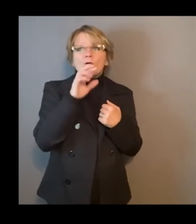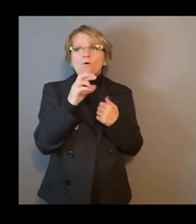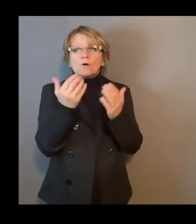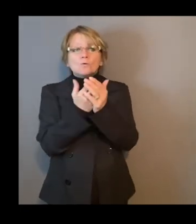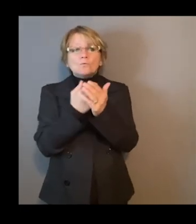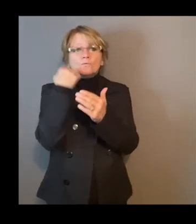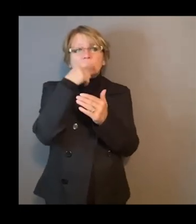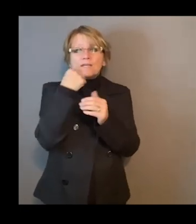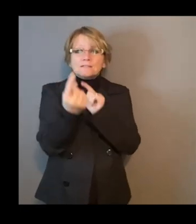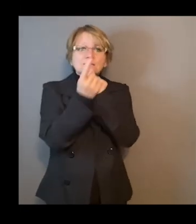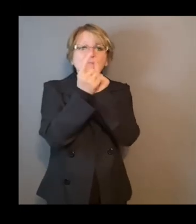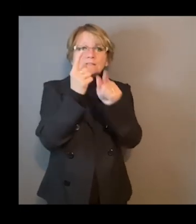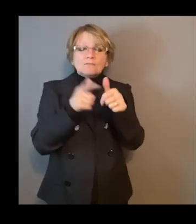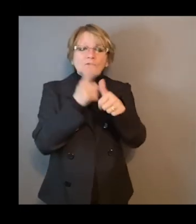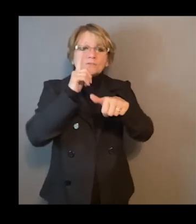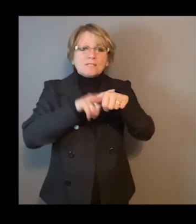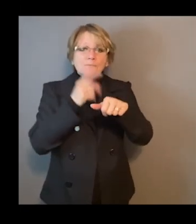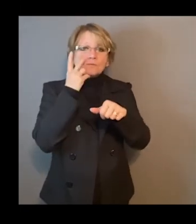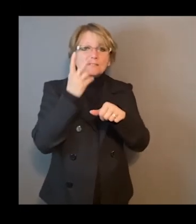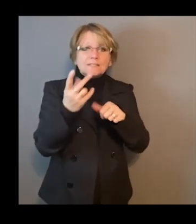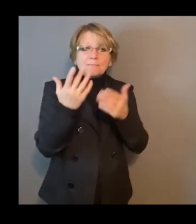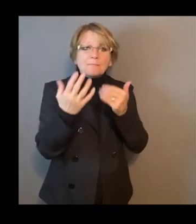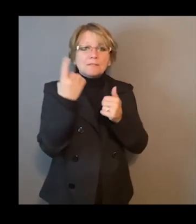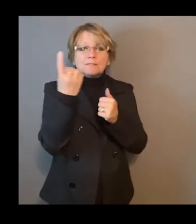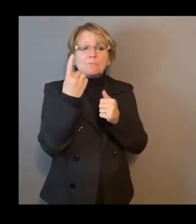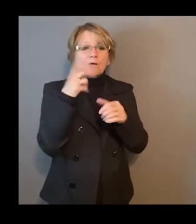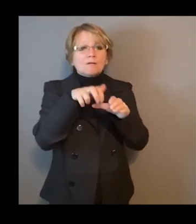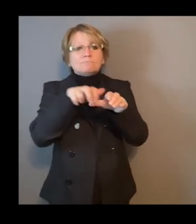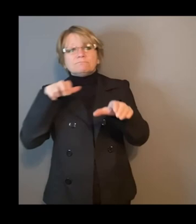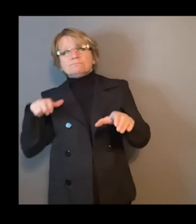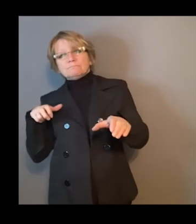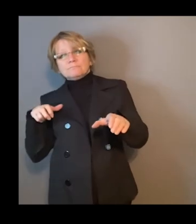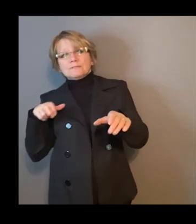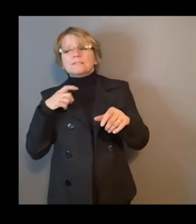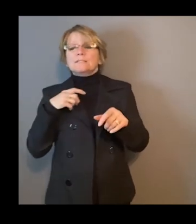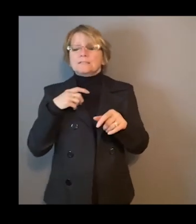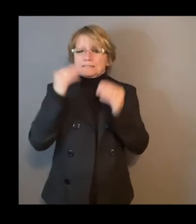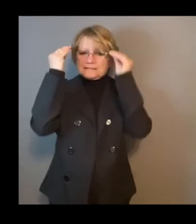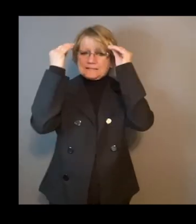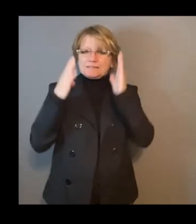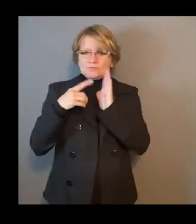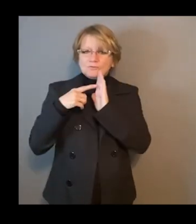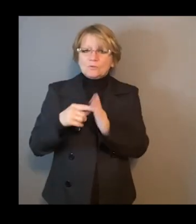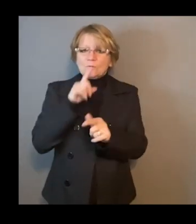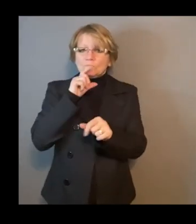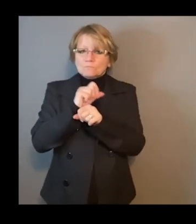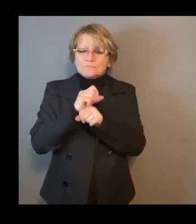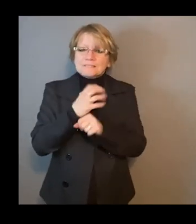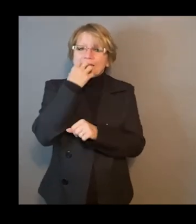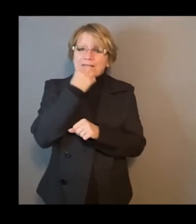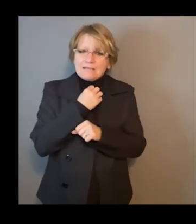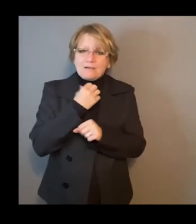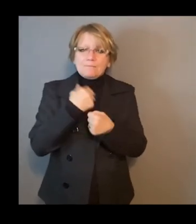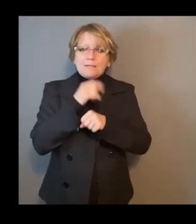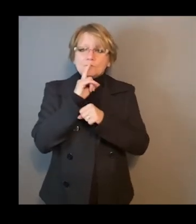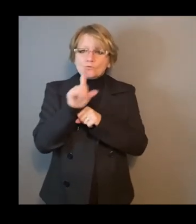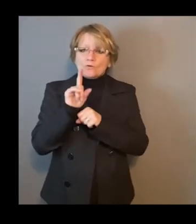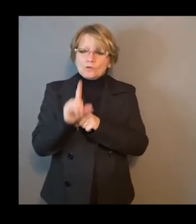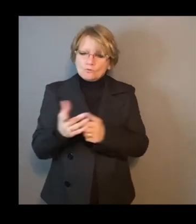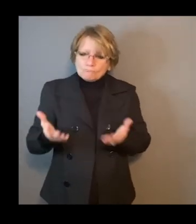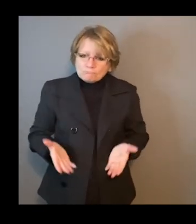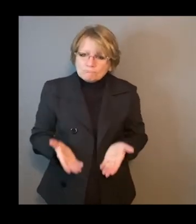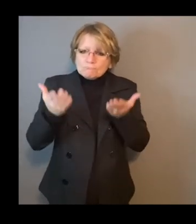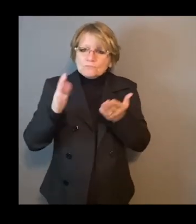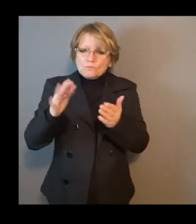was the person who was like me that was sitting in the back on the other side of the classroom, like, he showed you that he cared and wanted to see that you made